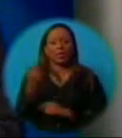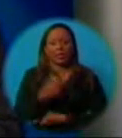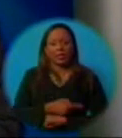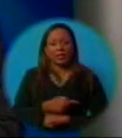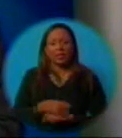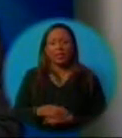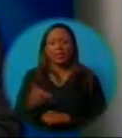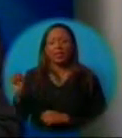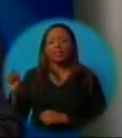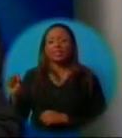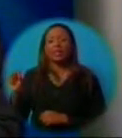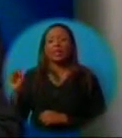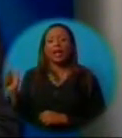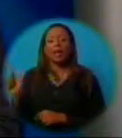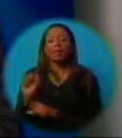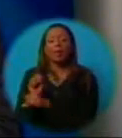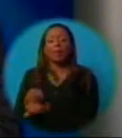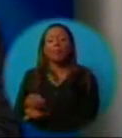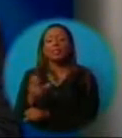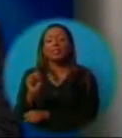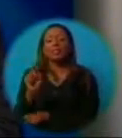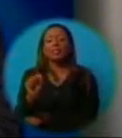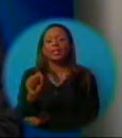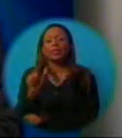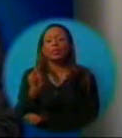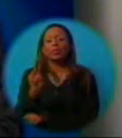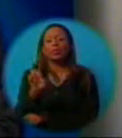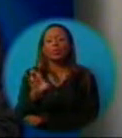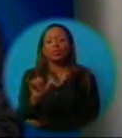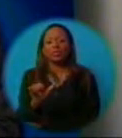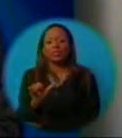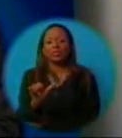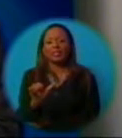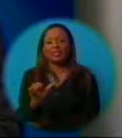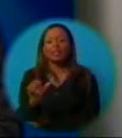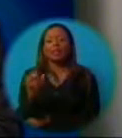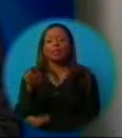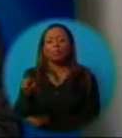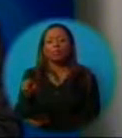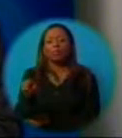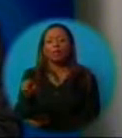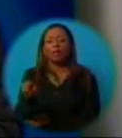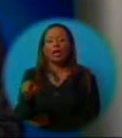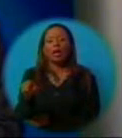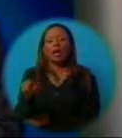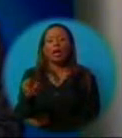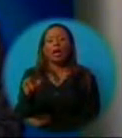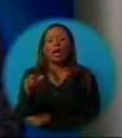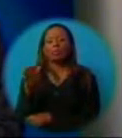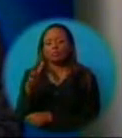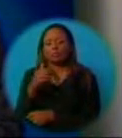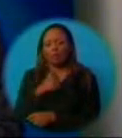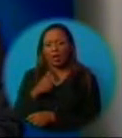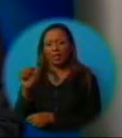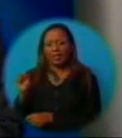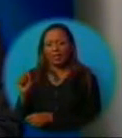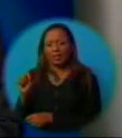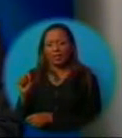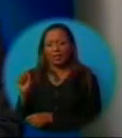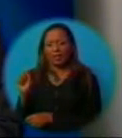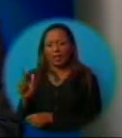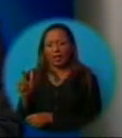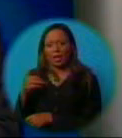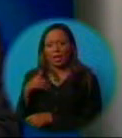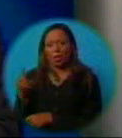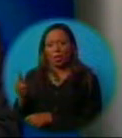At Richmond, St. Leonard's duly defeated St. Lucie Secondary after bowling out the Northerners for just 10 yesterday. Scores, St. Lucie